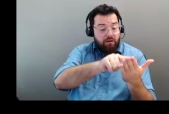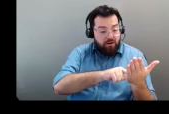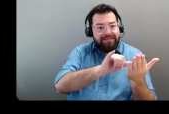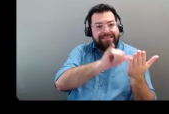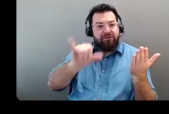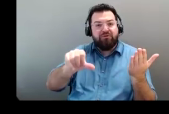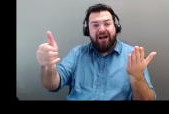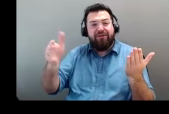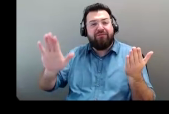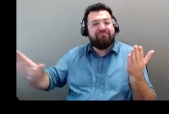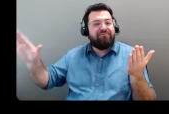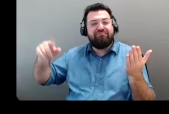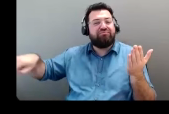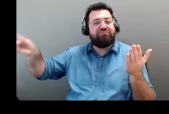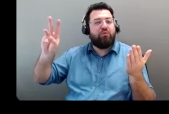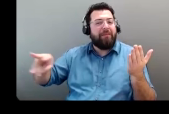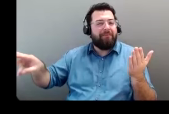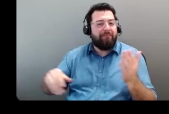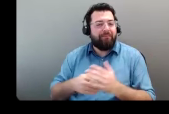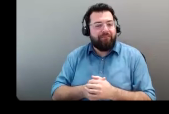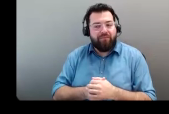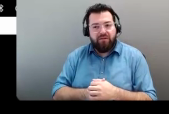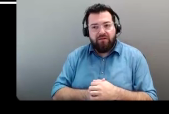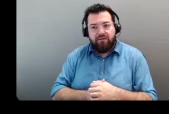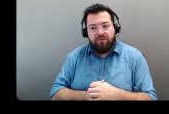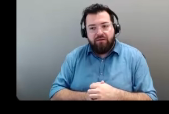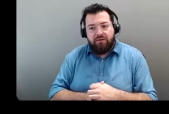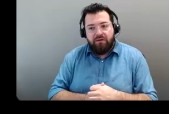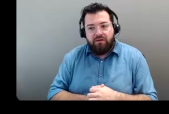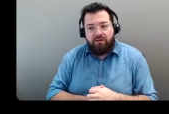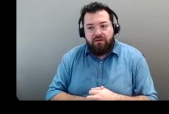web. Um, and a big